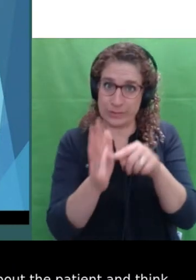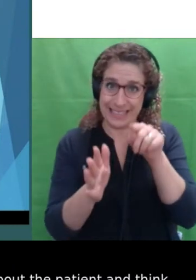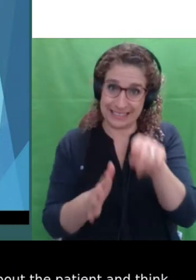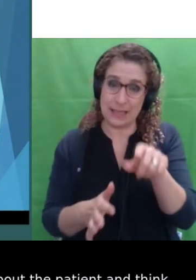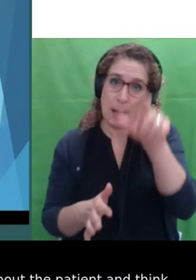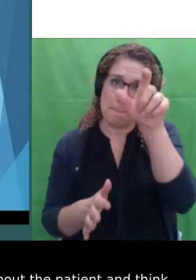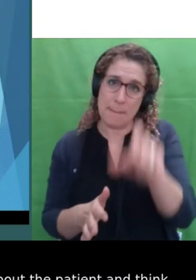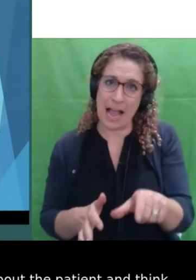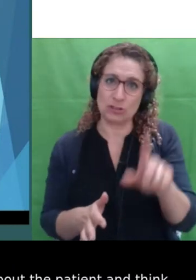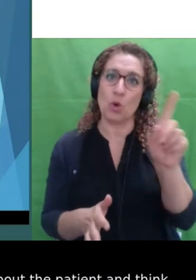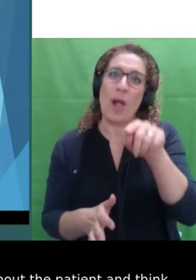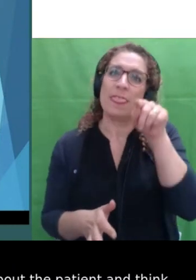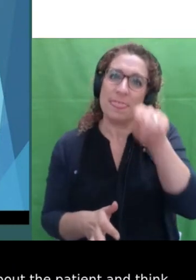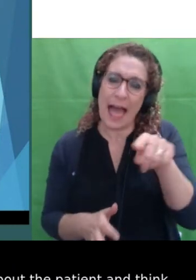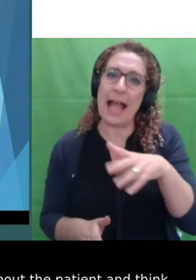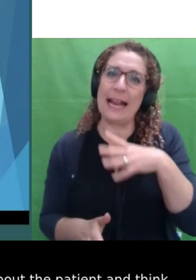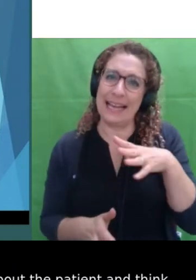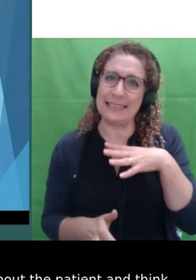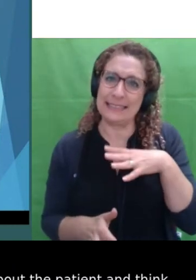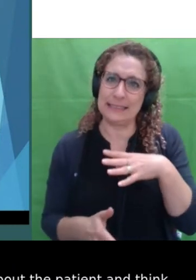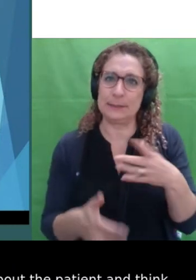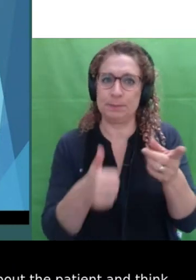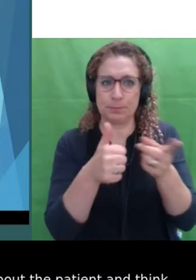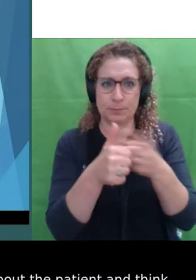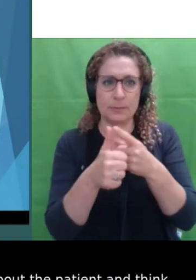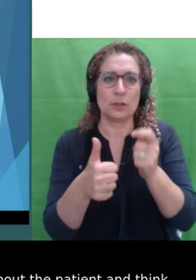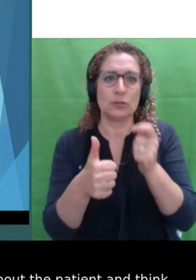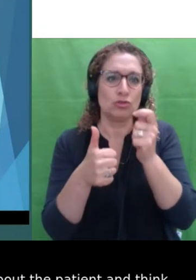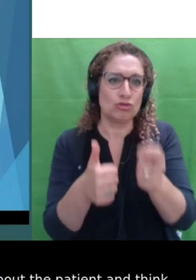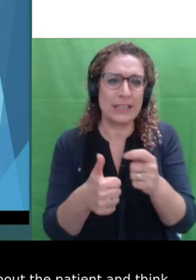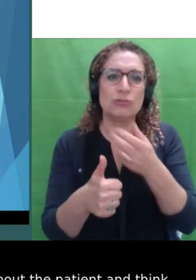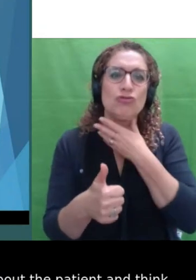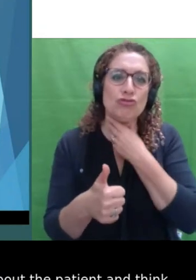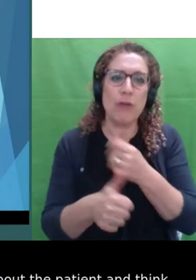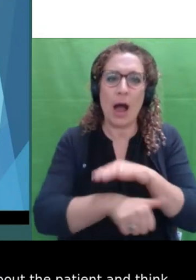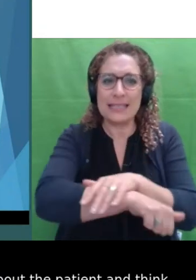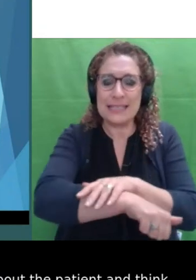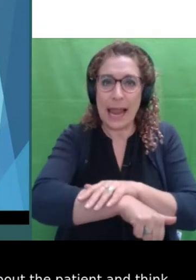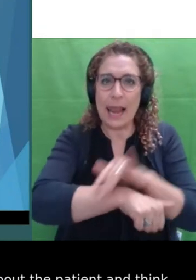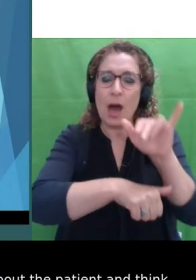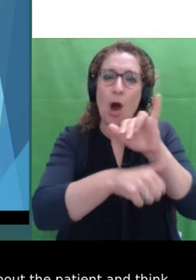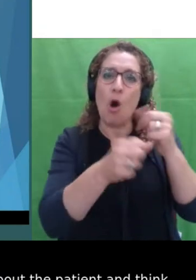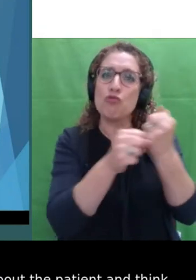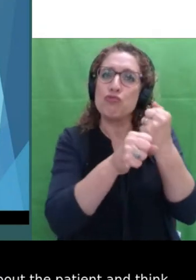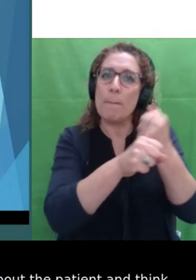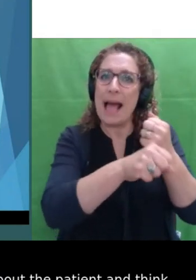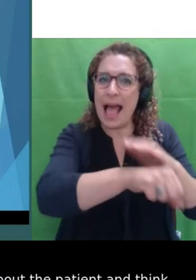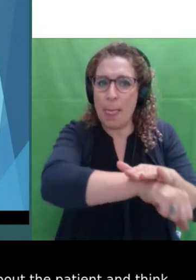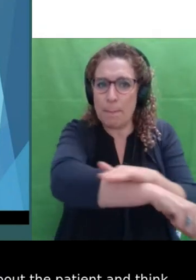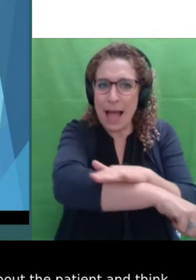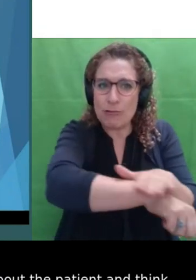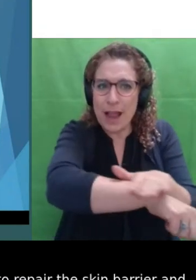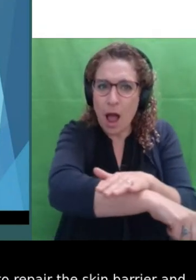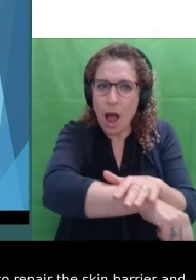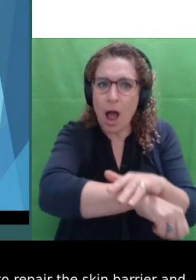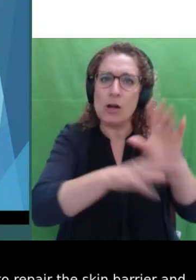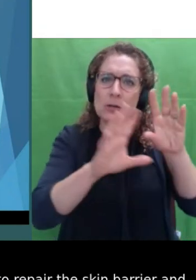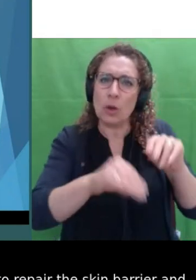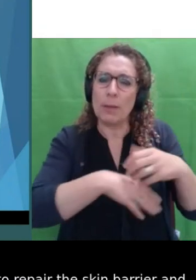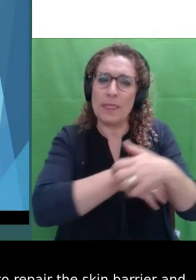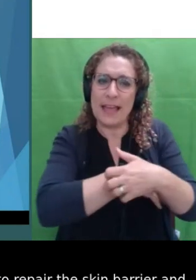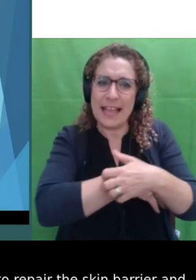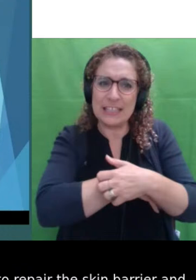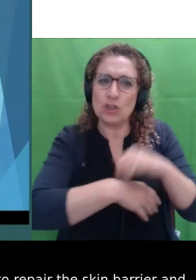needs to do needs to treat dry skin it needs to repair the skin barrier and relieve itch but it needs to have a formulation